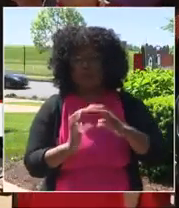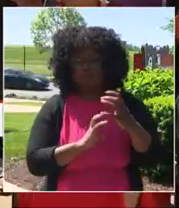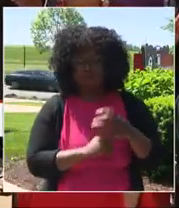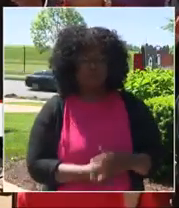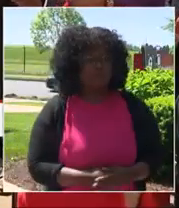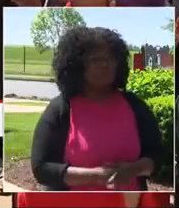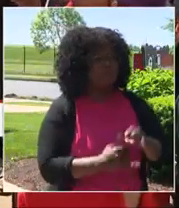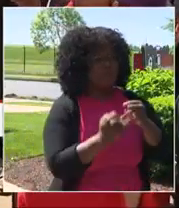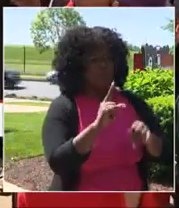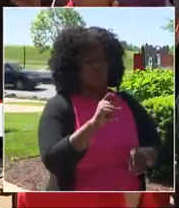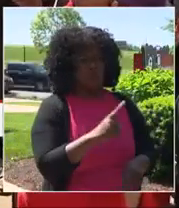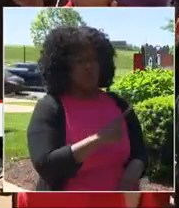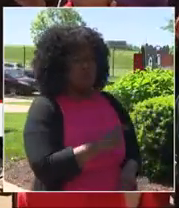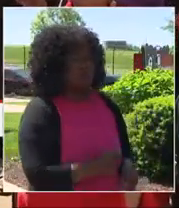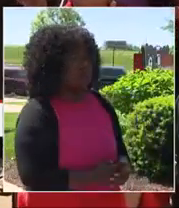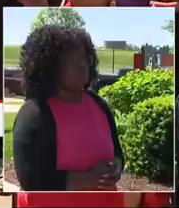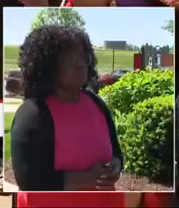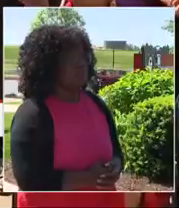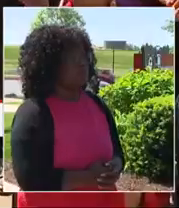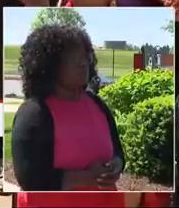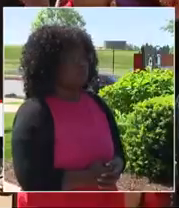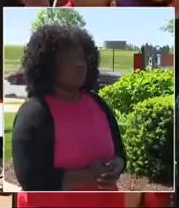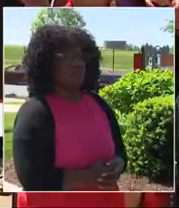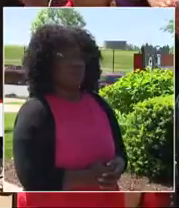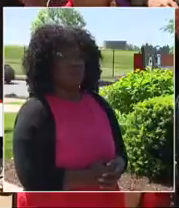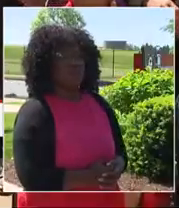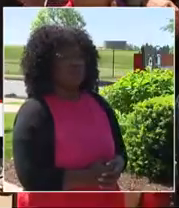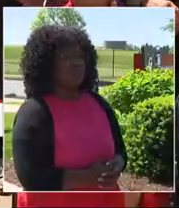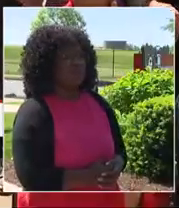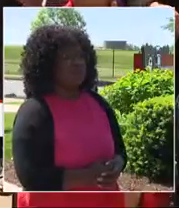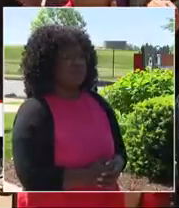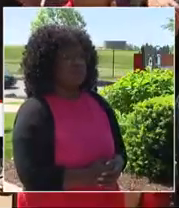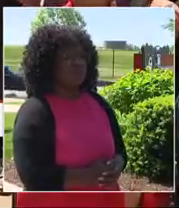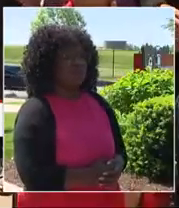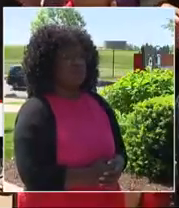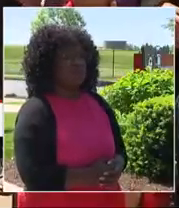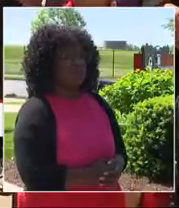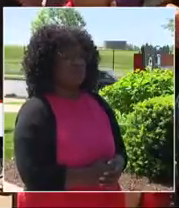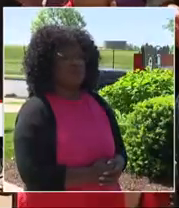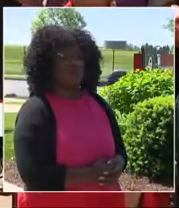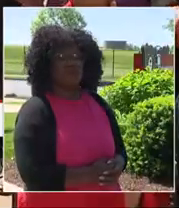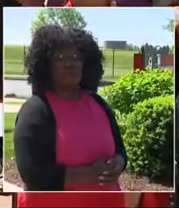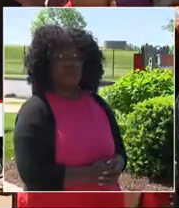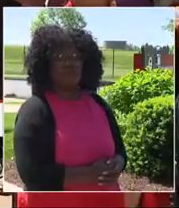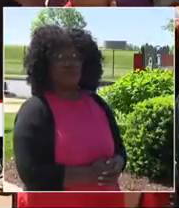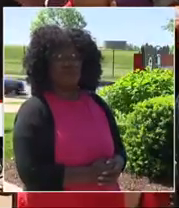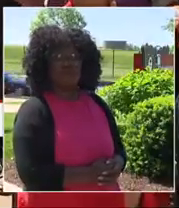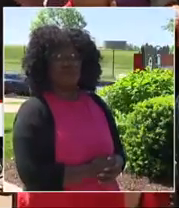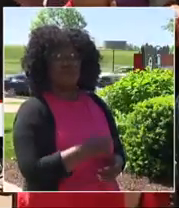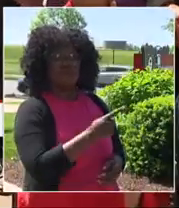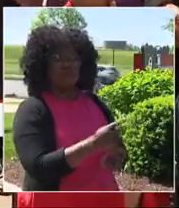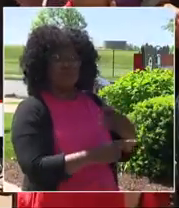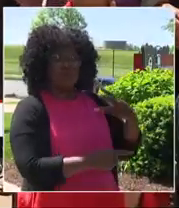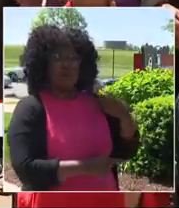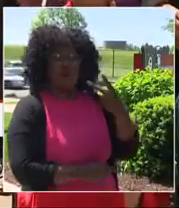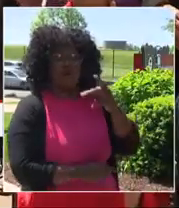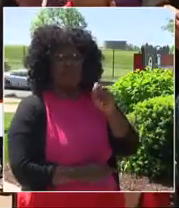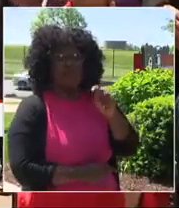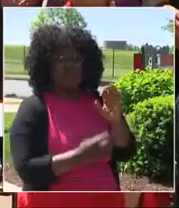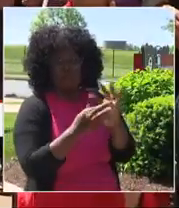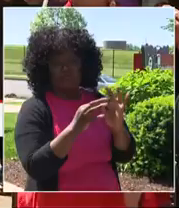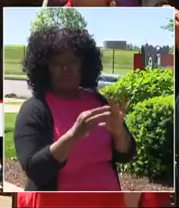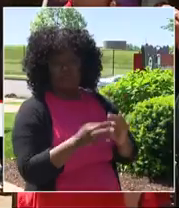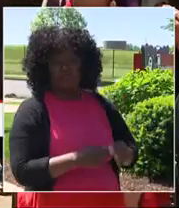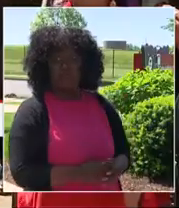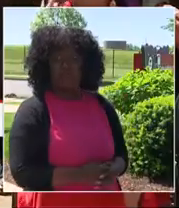Thank front. you. Okay, and then one more. Okay, yes, Okay. 1, 2. Yes. Jenna Portnoy, Washington Post. Yeah. You have been to the